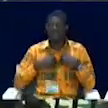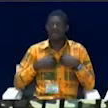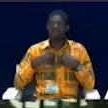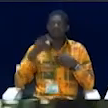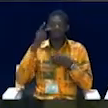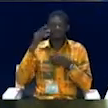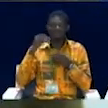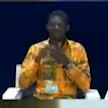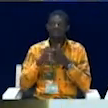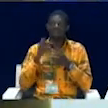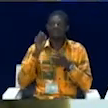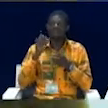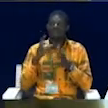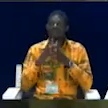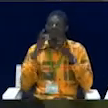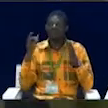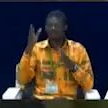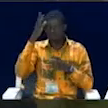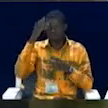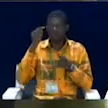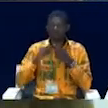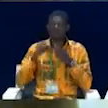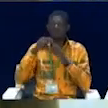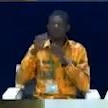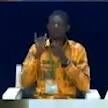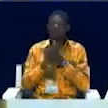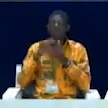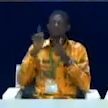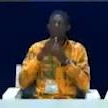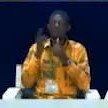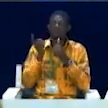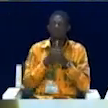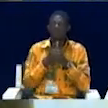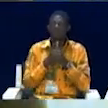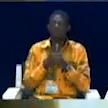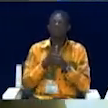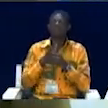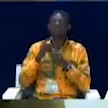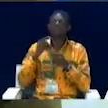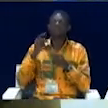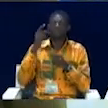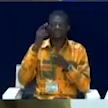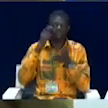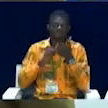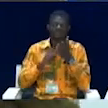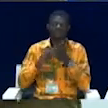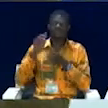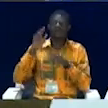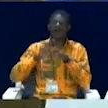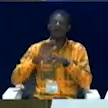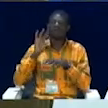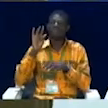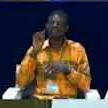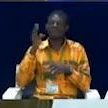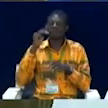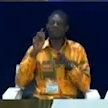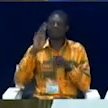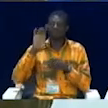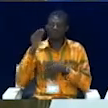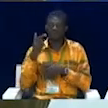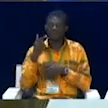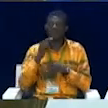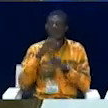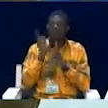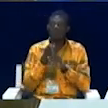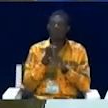him, is so much loved at the GO to the point that the first icon he recognized on the TV was Redeemed. And